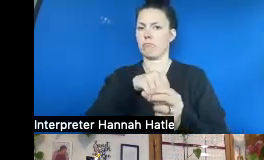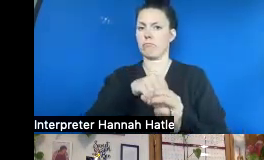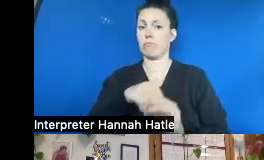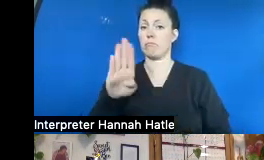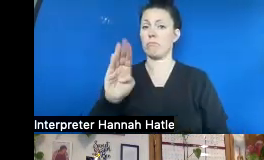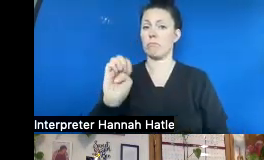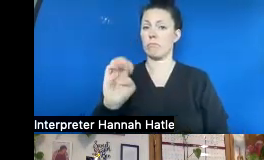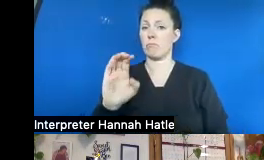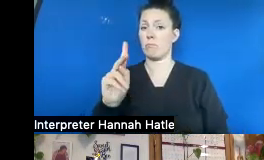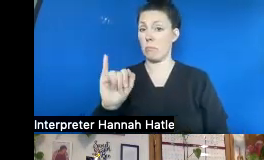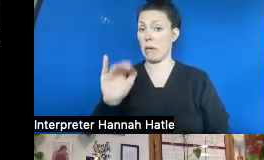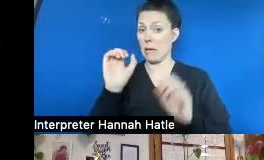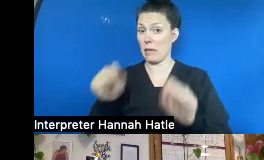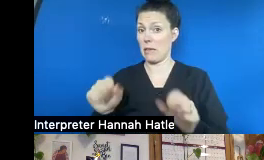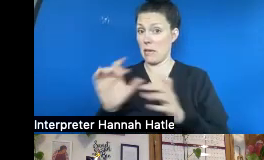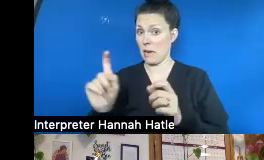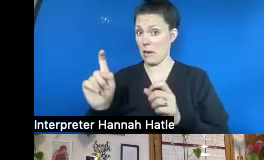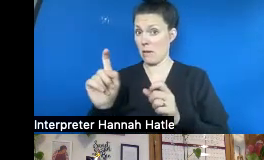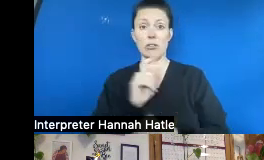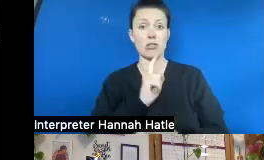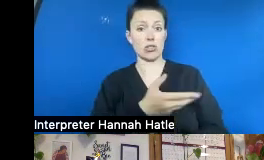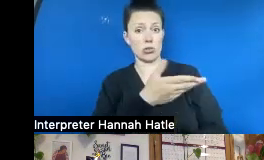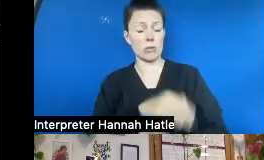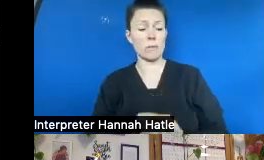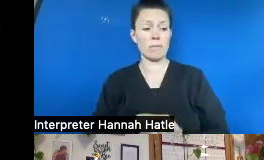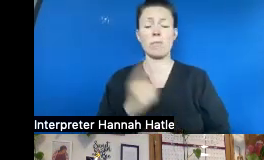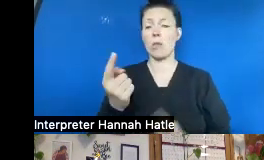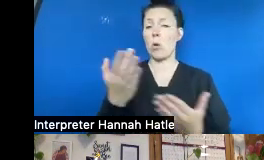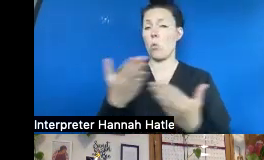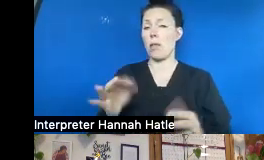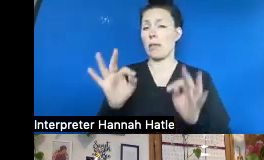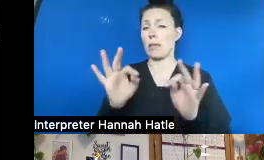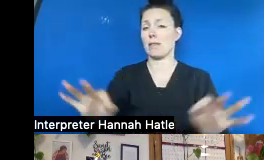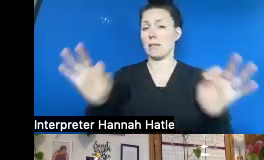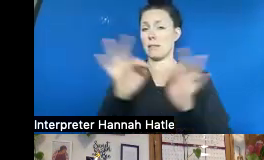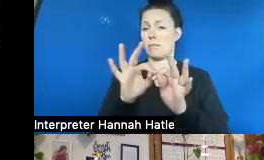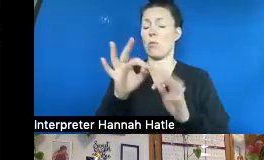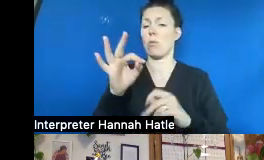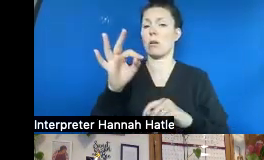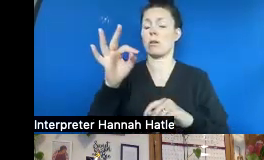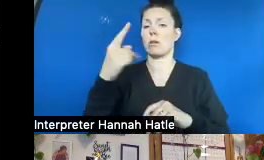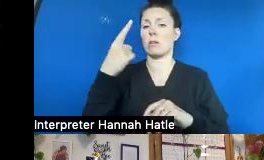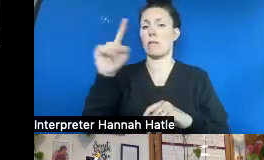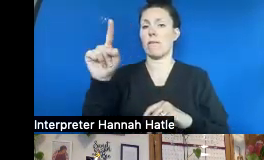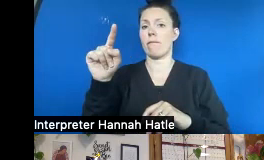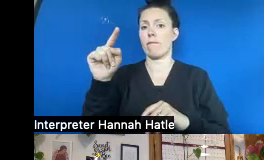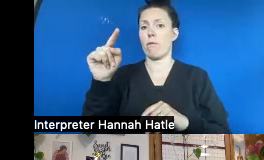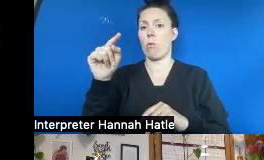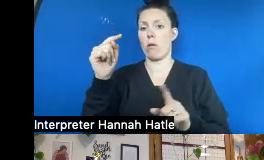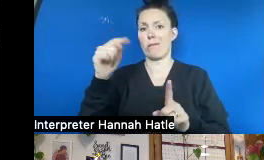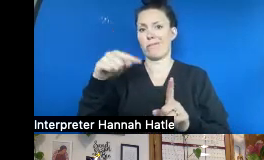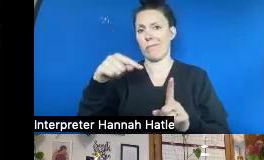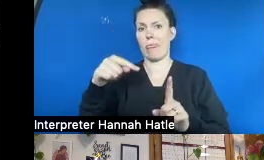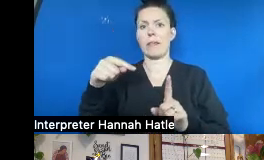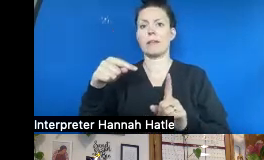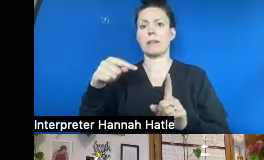make a comment? Sure. One of the things I think is just really important about this whole part of the